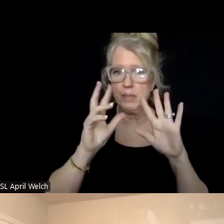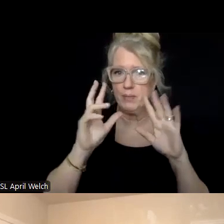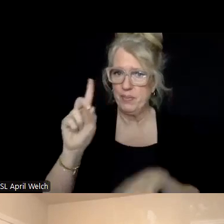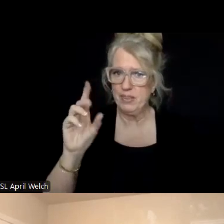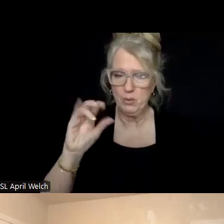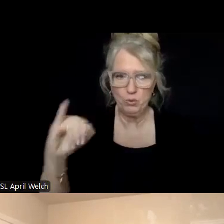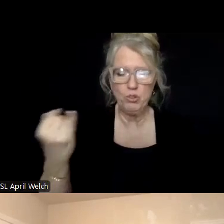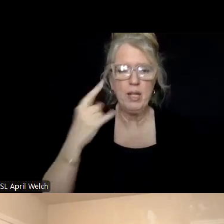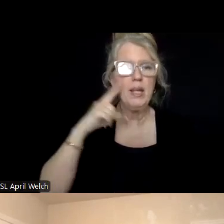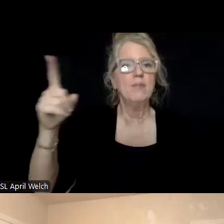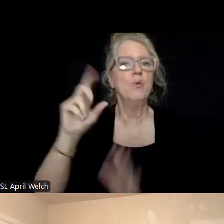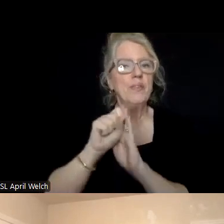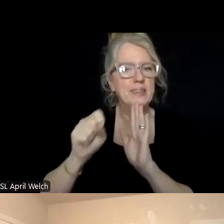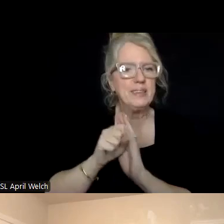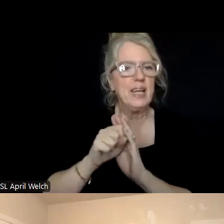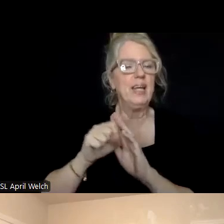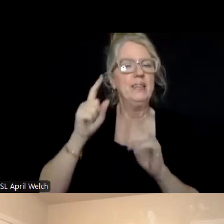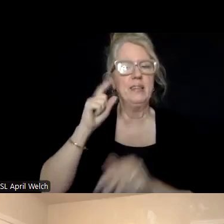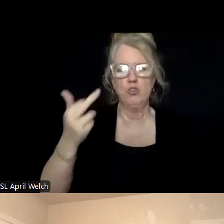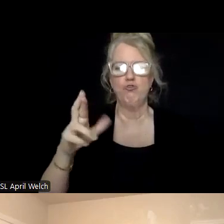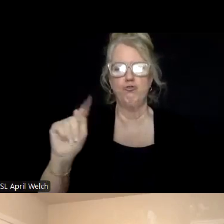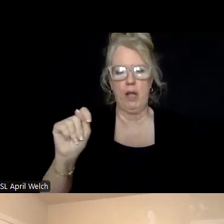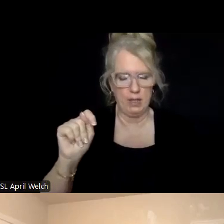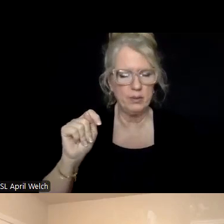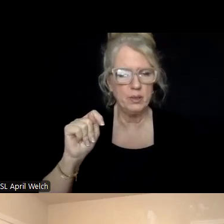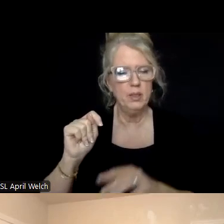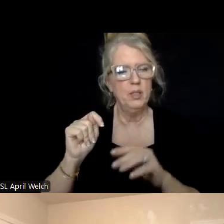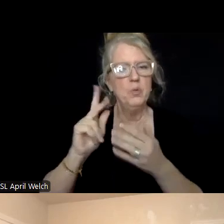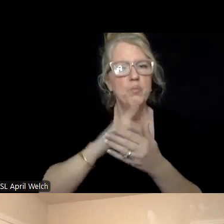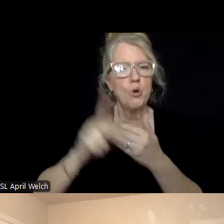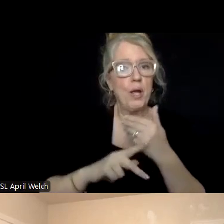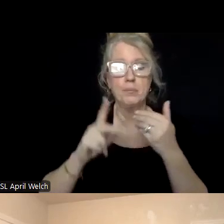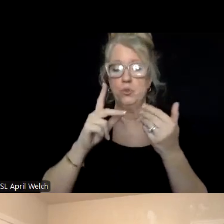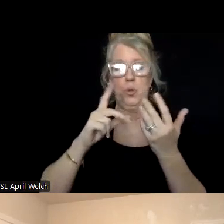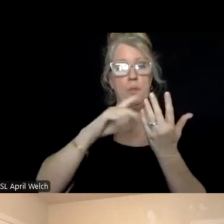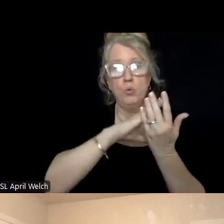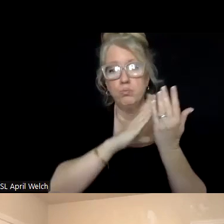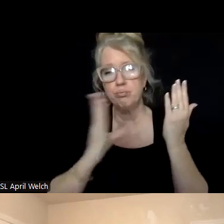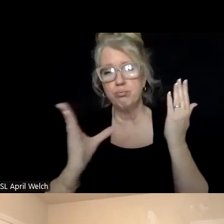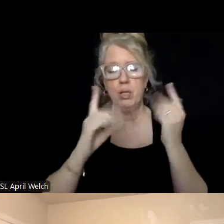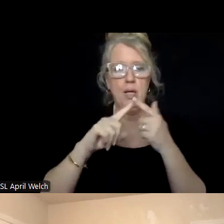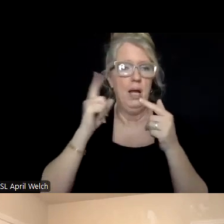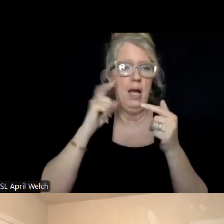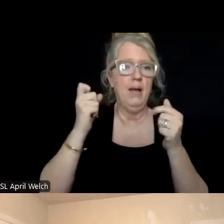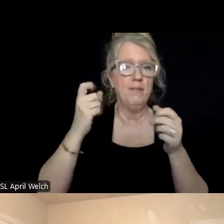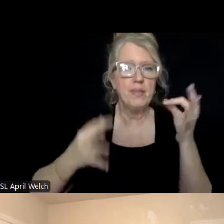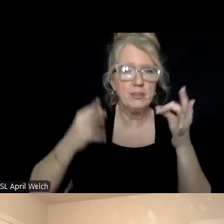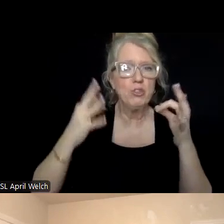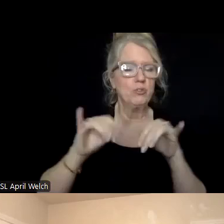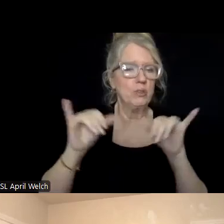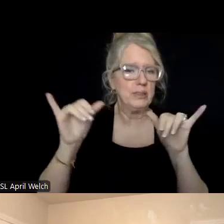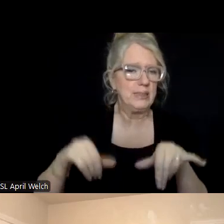Justice's state formula grant programs. And in this way, they work across the justice system to address a